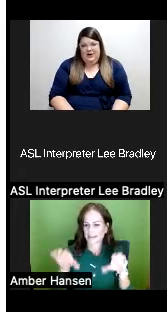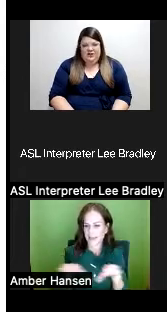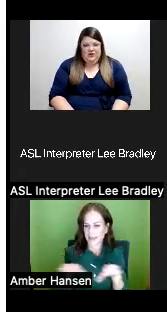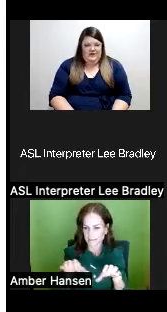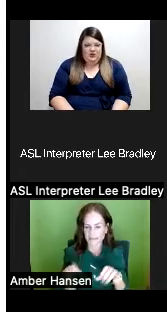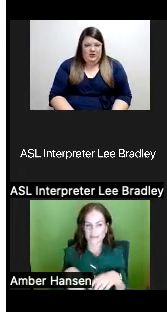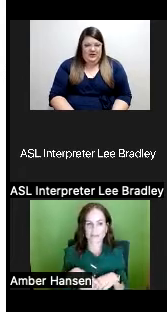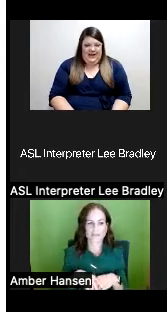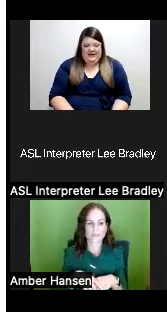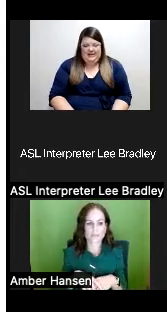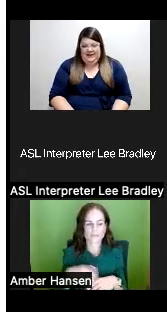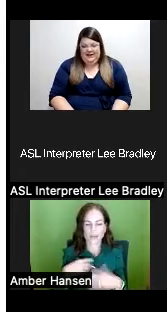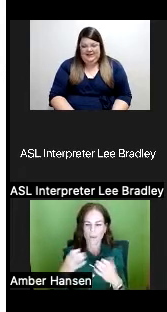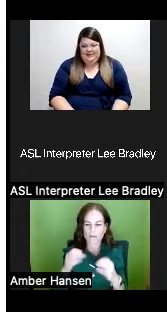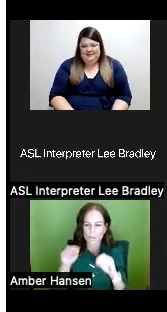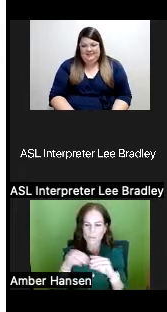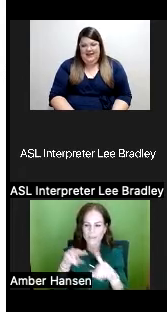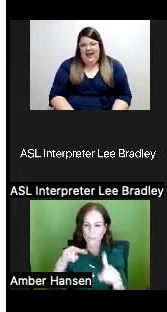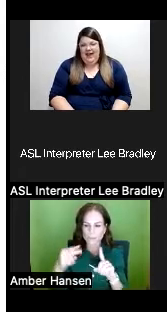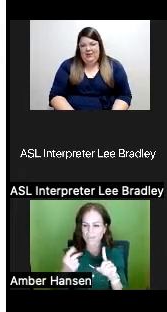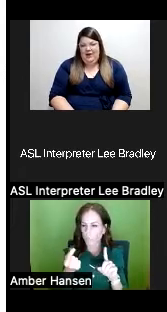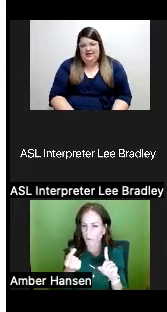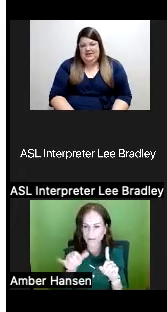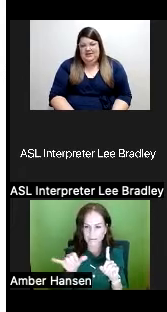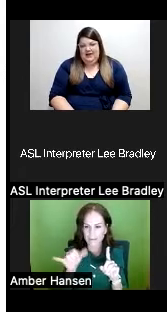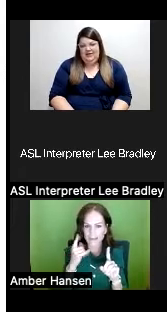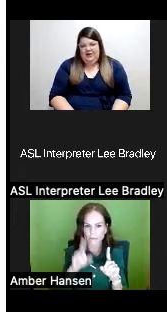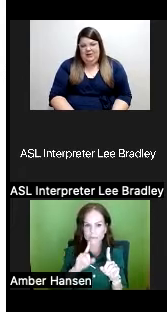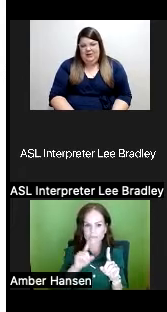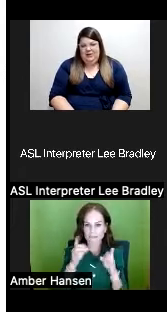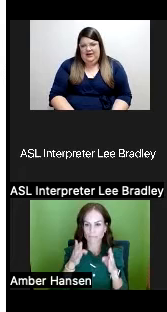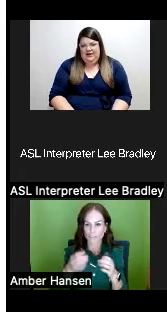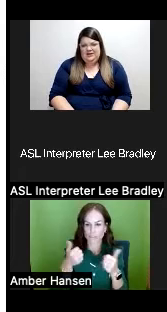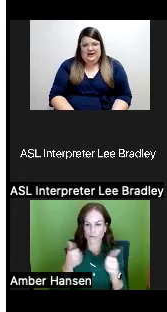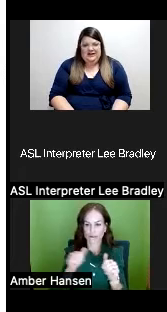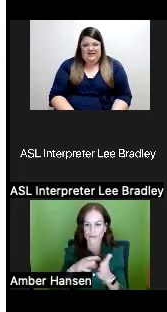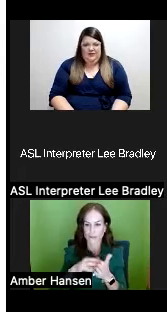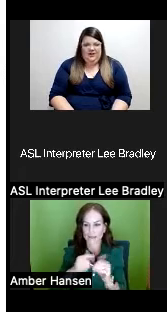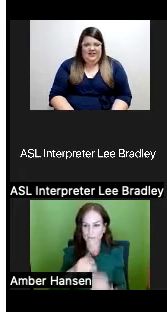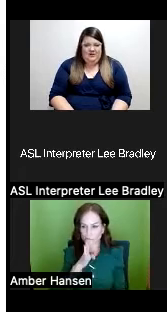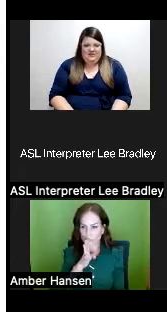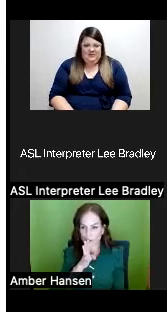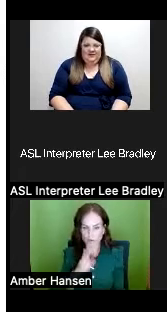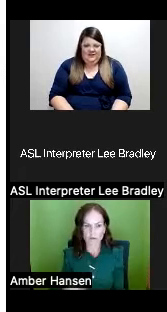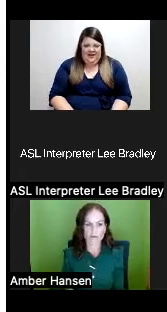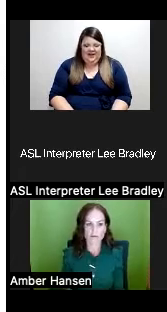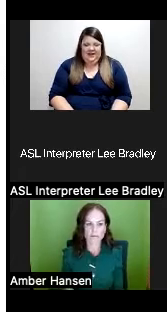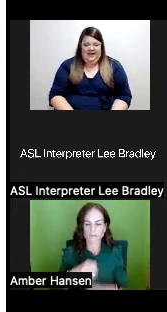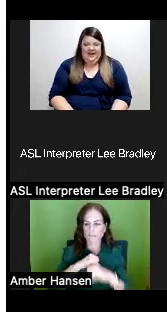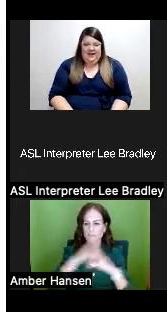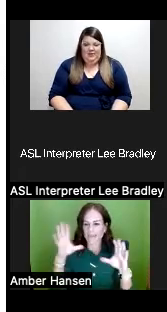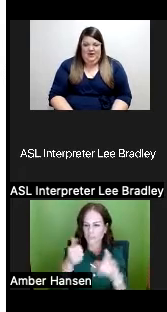So I kind of want to do a visual activity. I want to kind of put you in the perspective of what a deaf person might feel